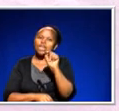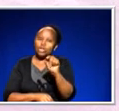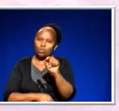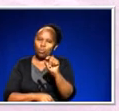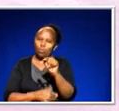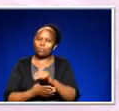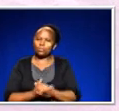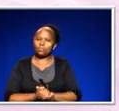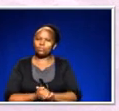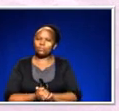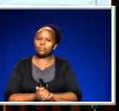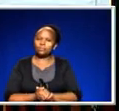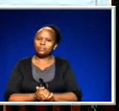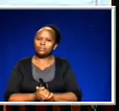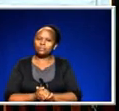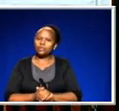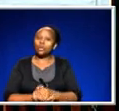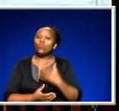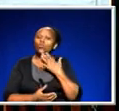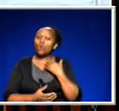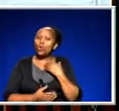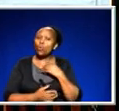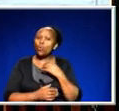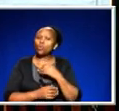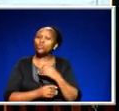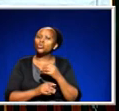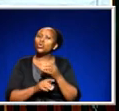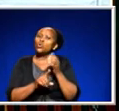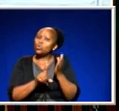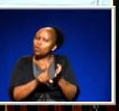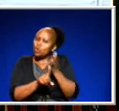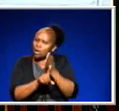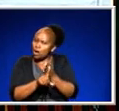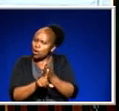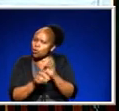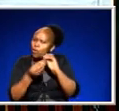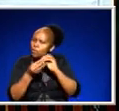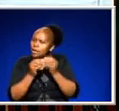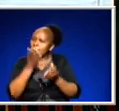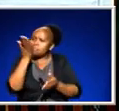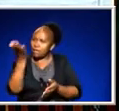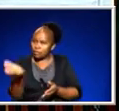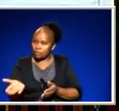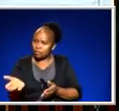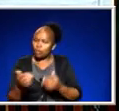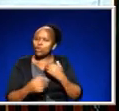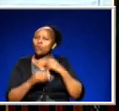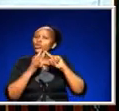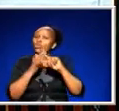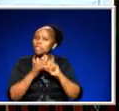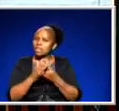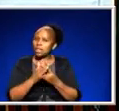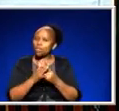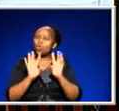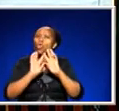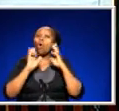decimal. We want to round off these numbers. Therefore, we are going to start with